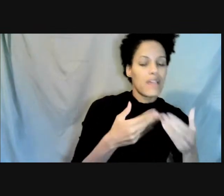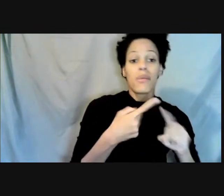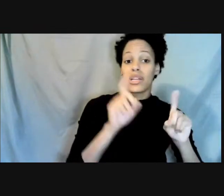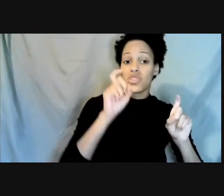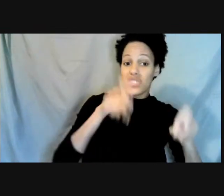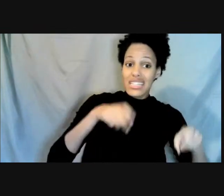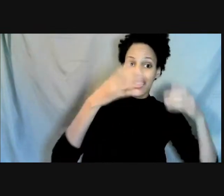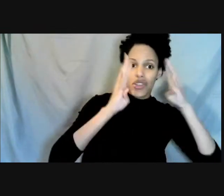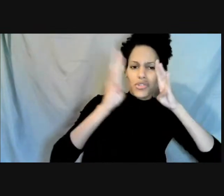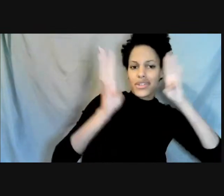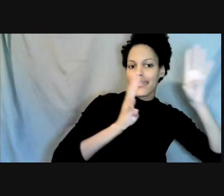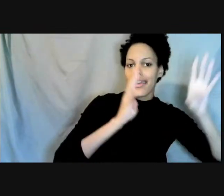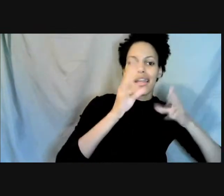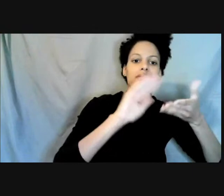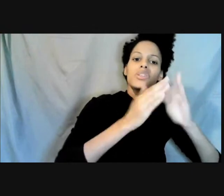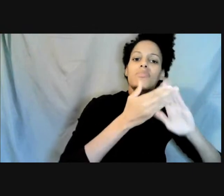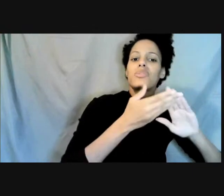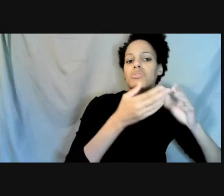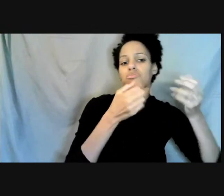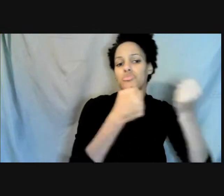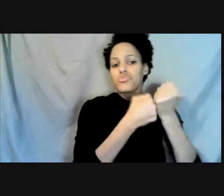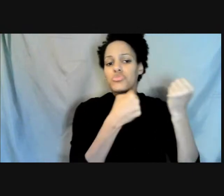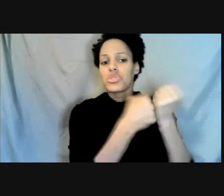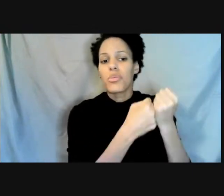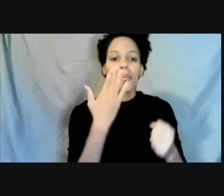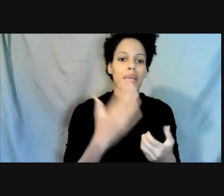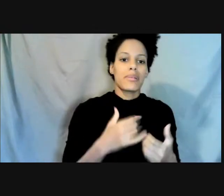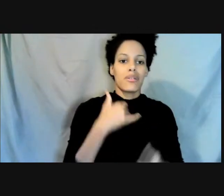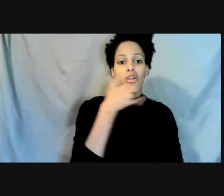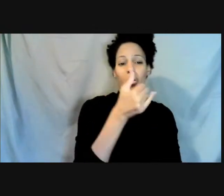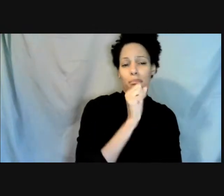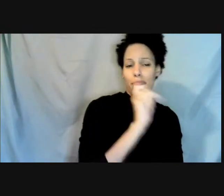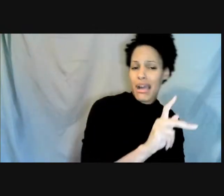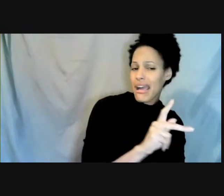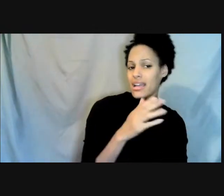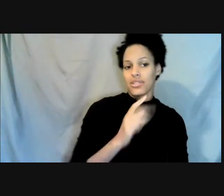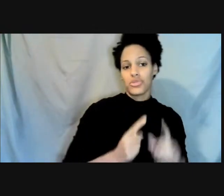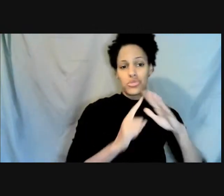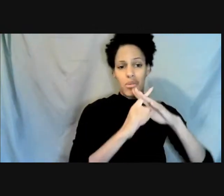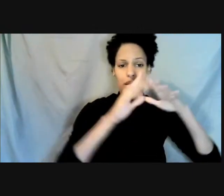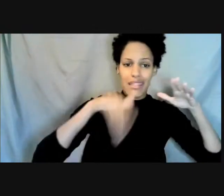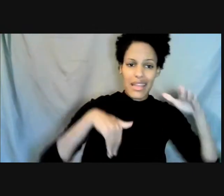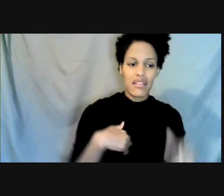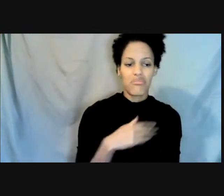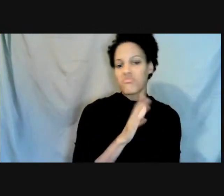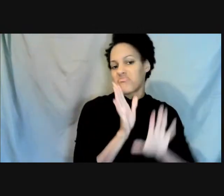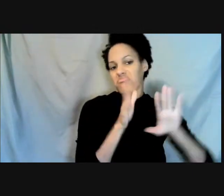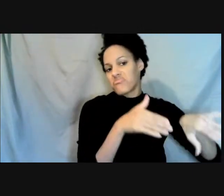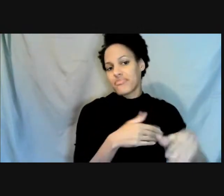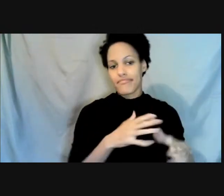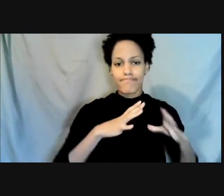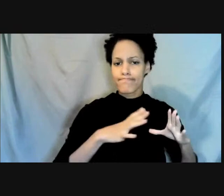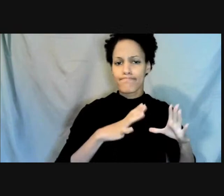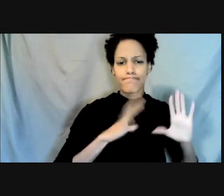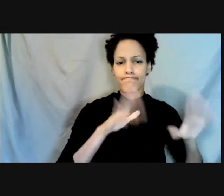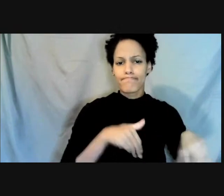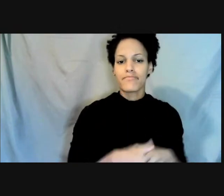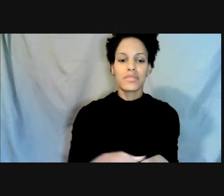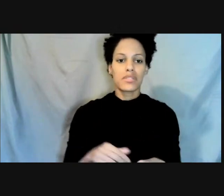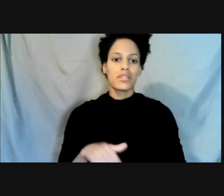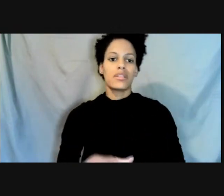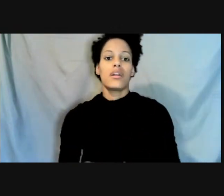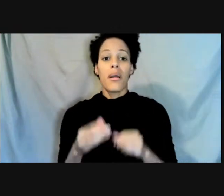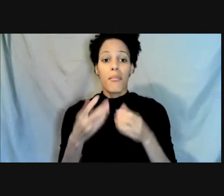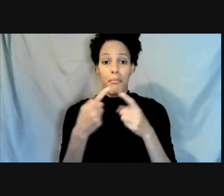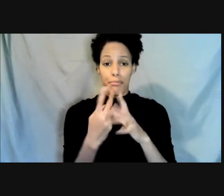we can be there. We might not return calls like that. We might be late, but they'll just be like, And then I think both work. Both have always worked for